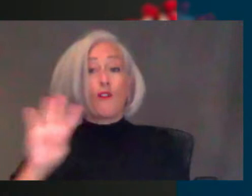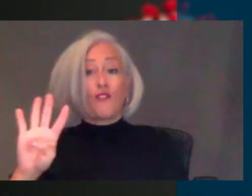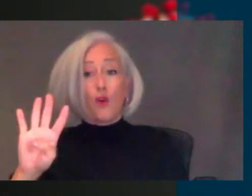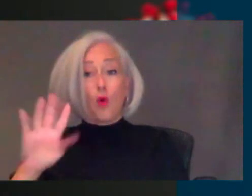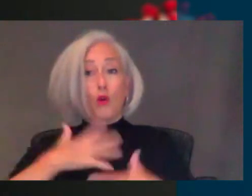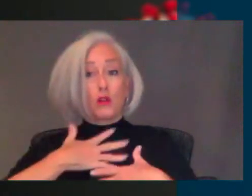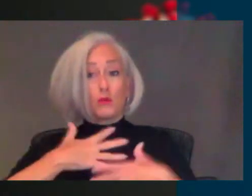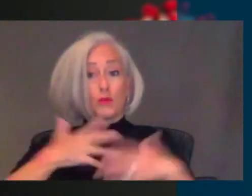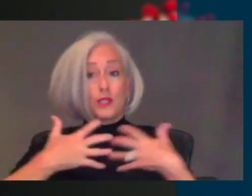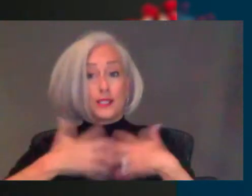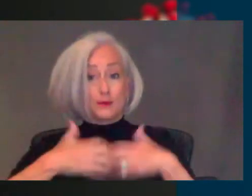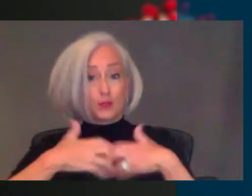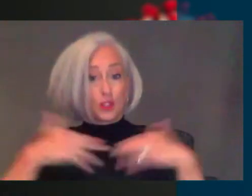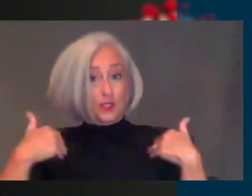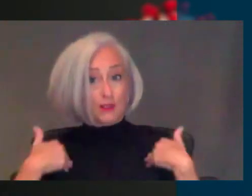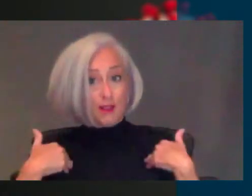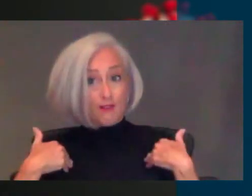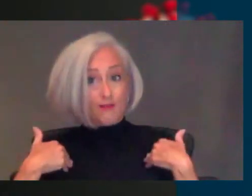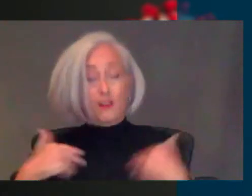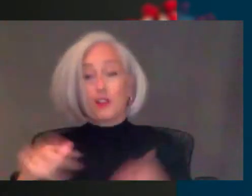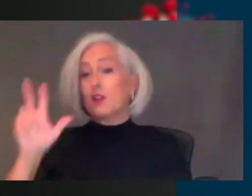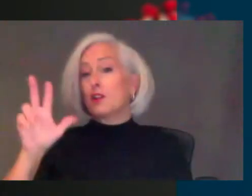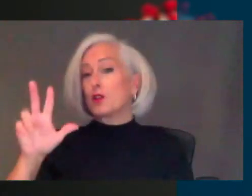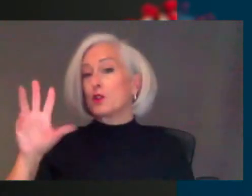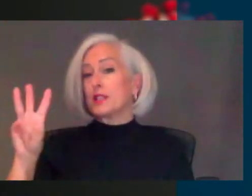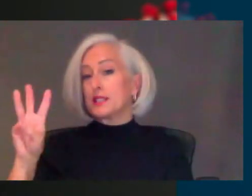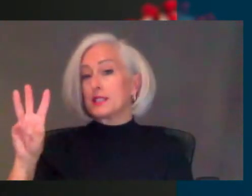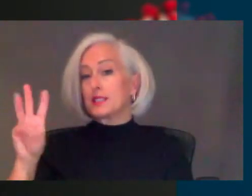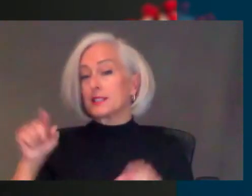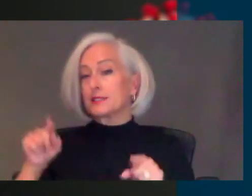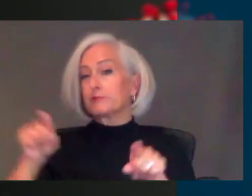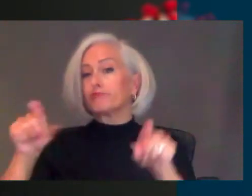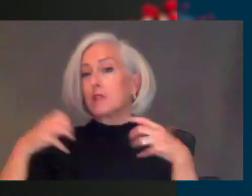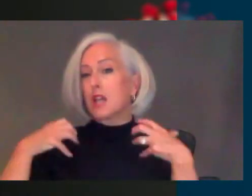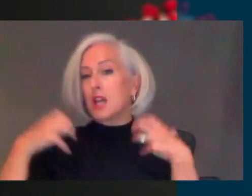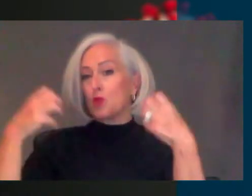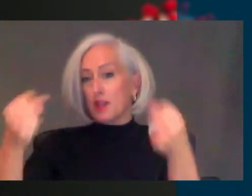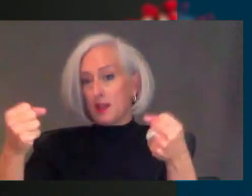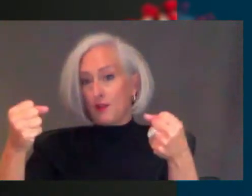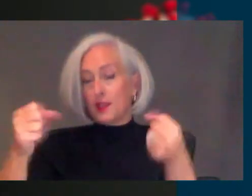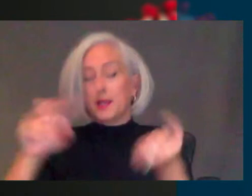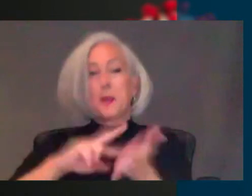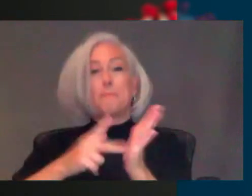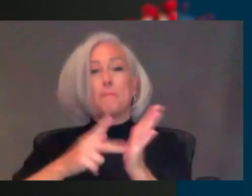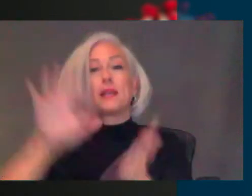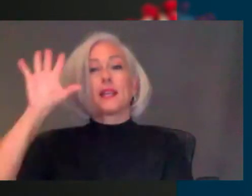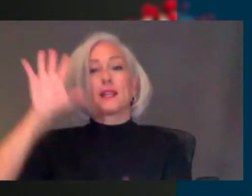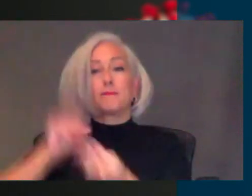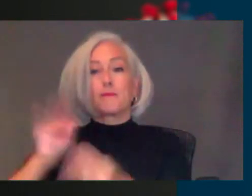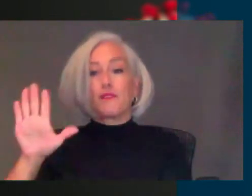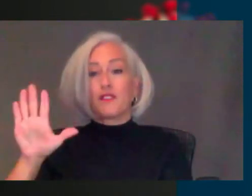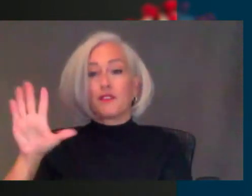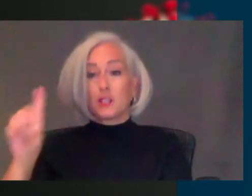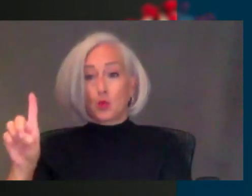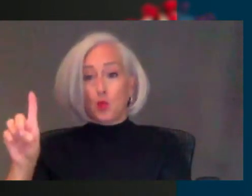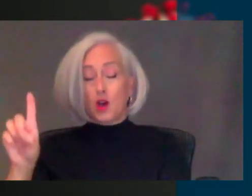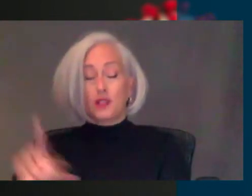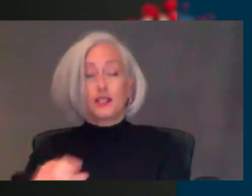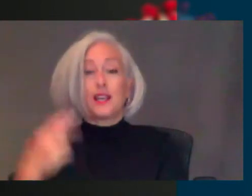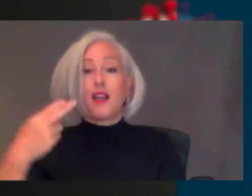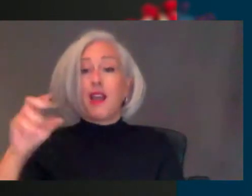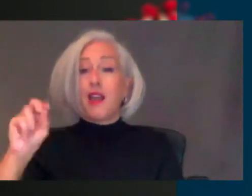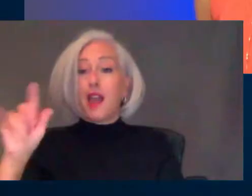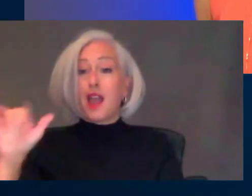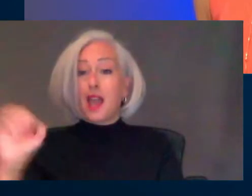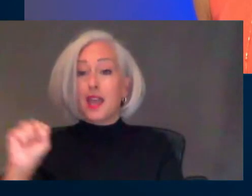tea leaves, and everything was kind of lined up for this, but they officially requested an EUA, emergency use authorization,